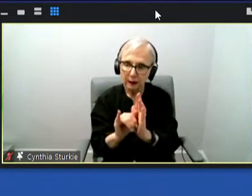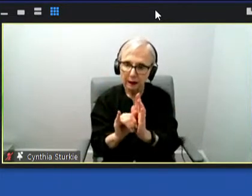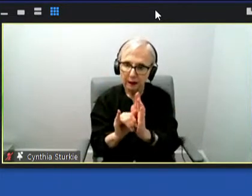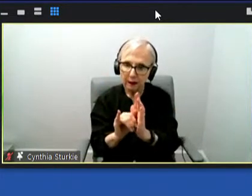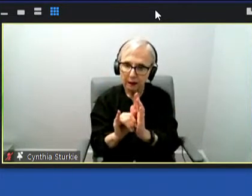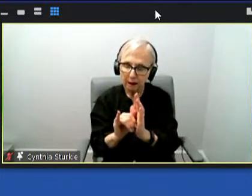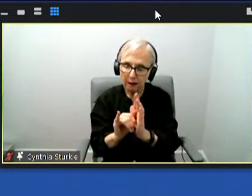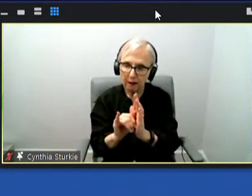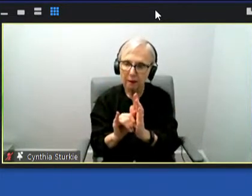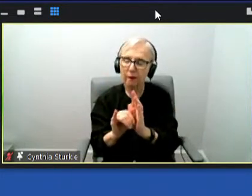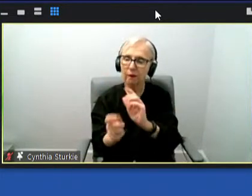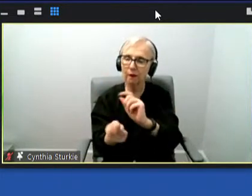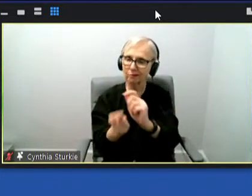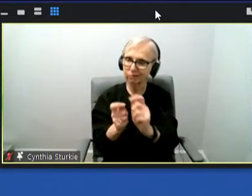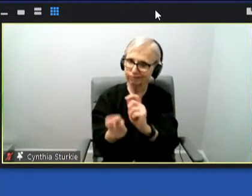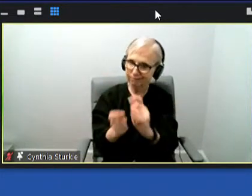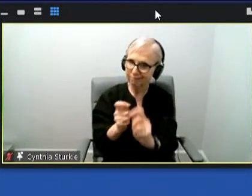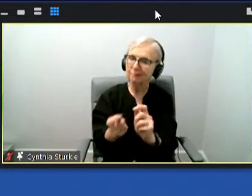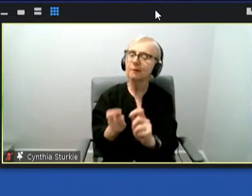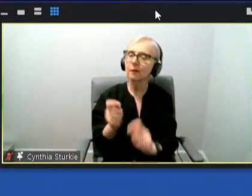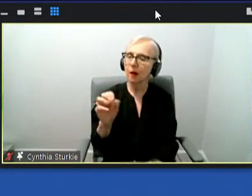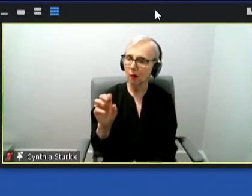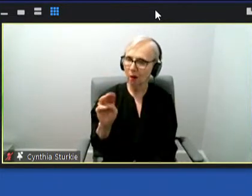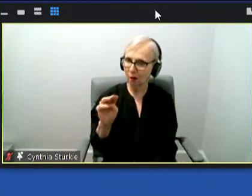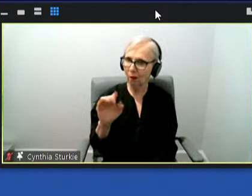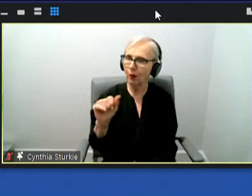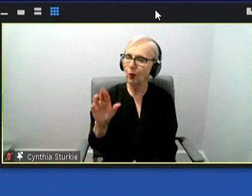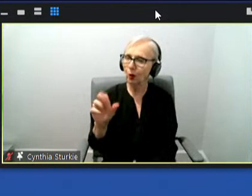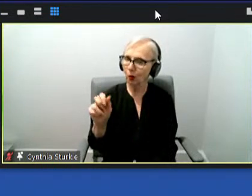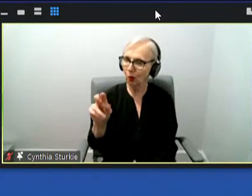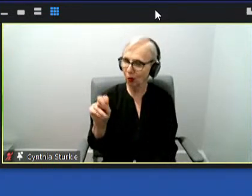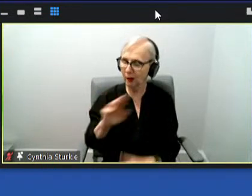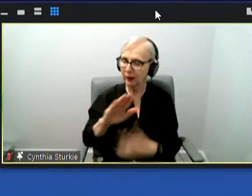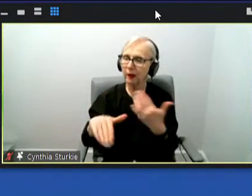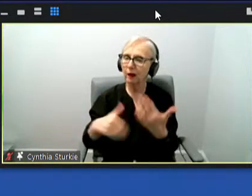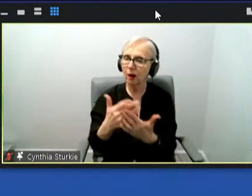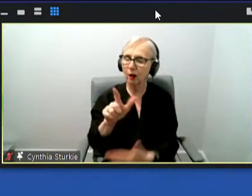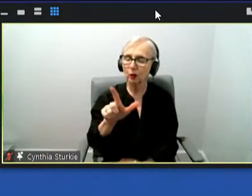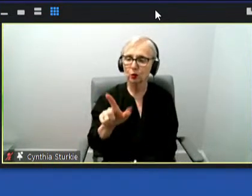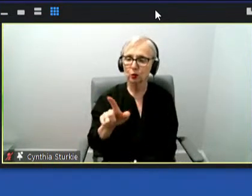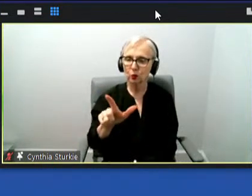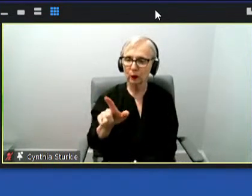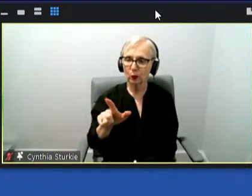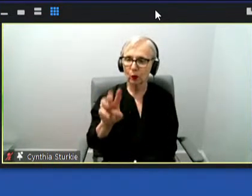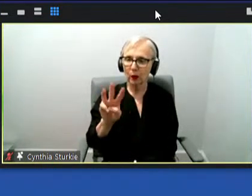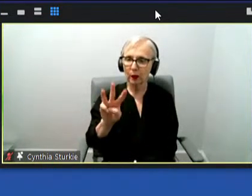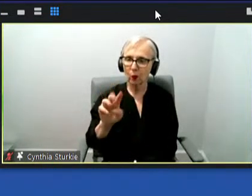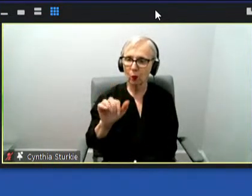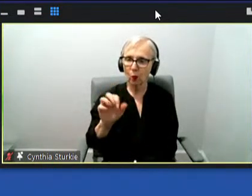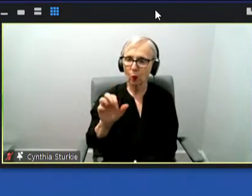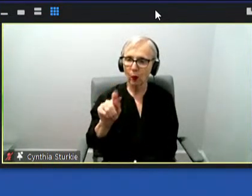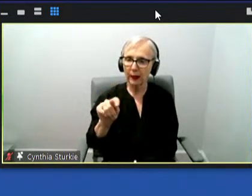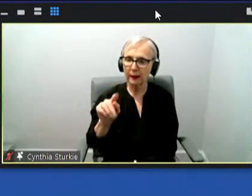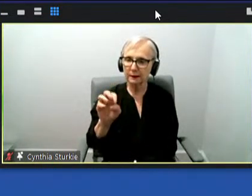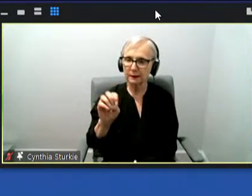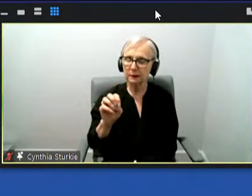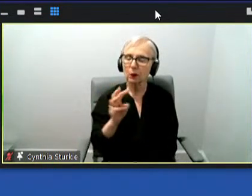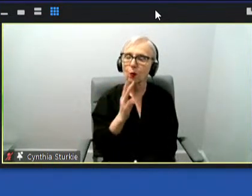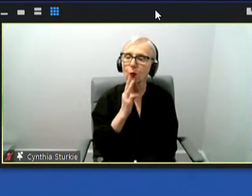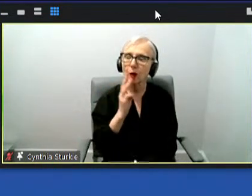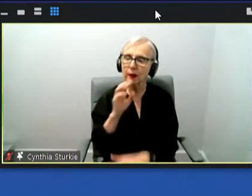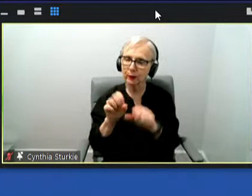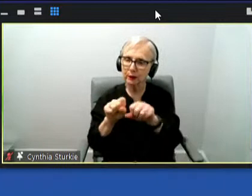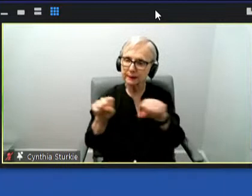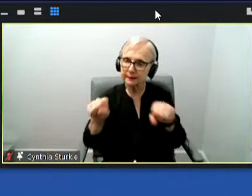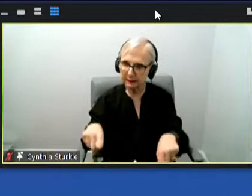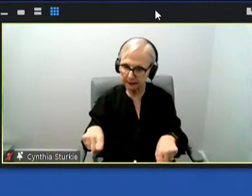signature mutations of the Omicron variant in all 21 of our wastewater systems that are participating in our detection system. So